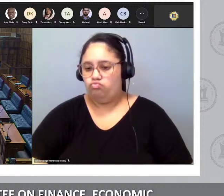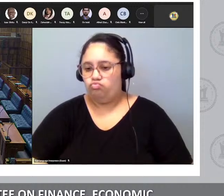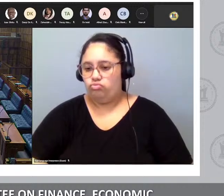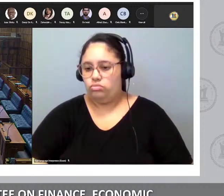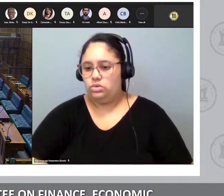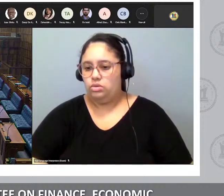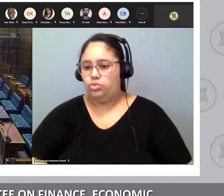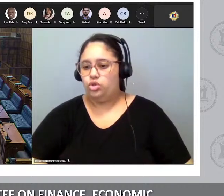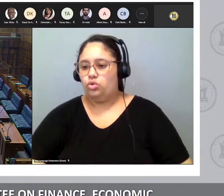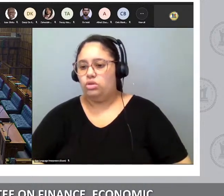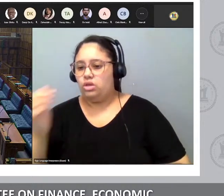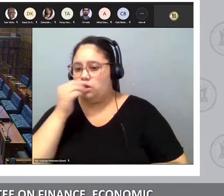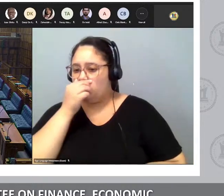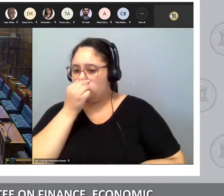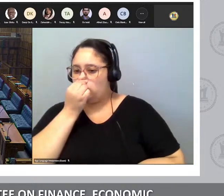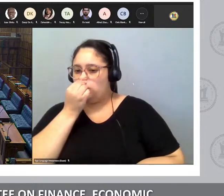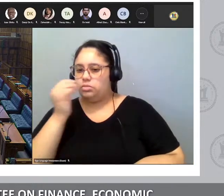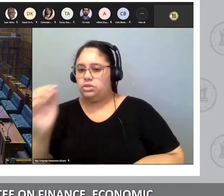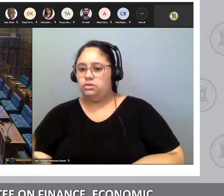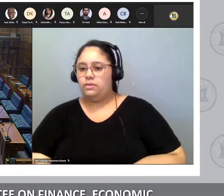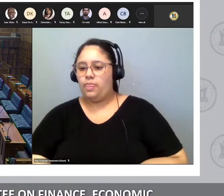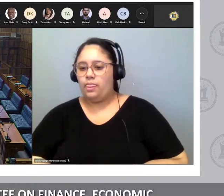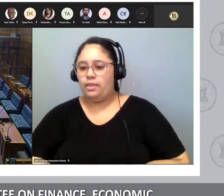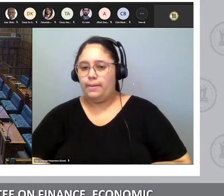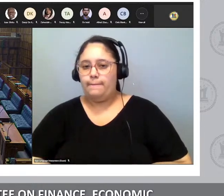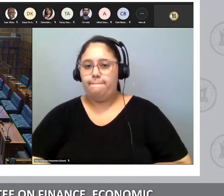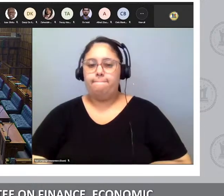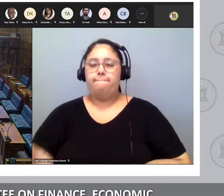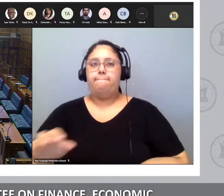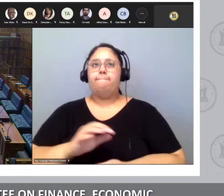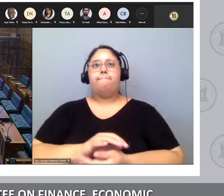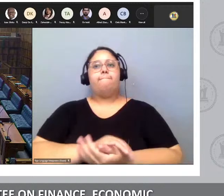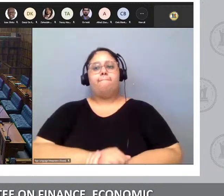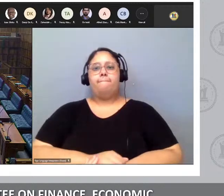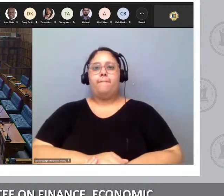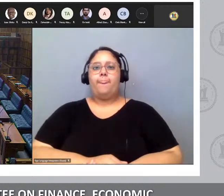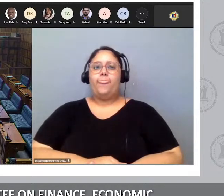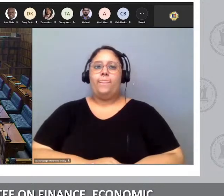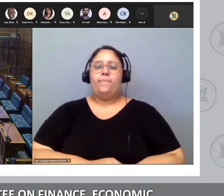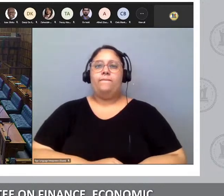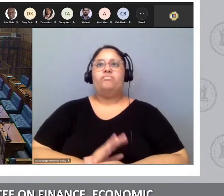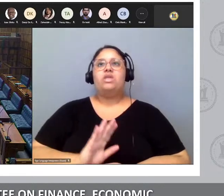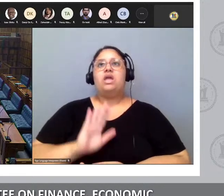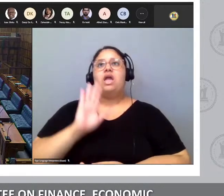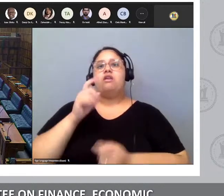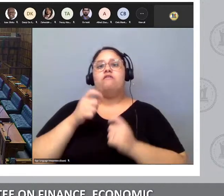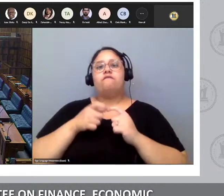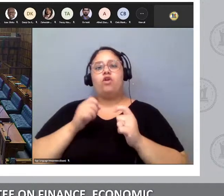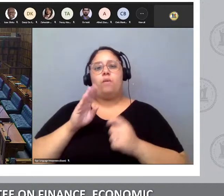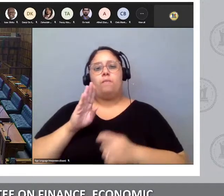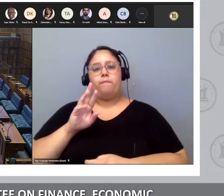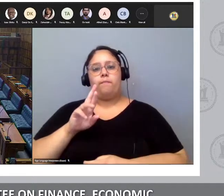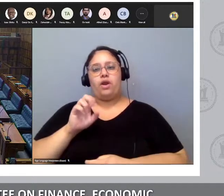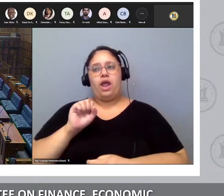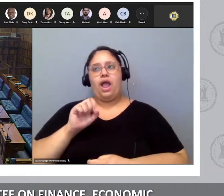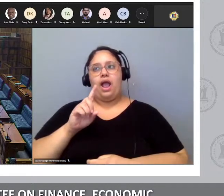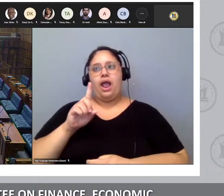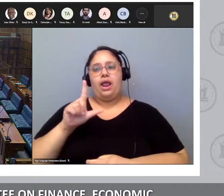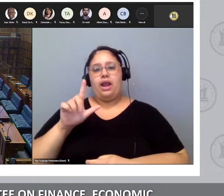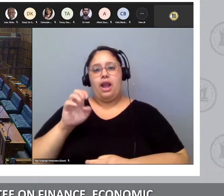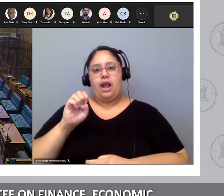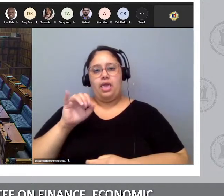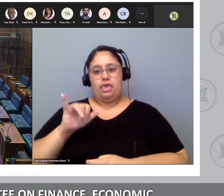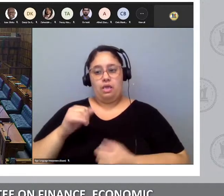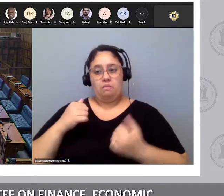Augustine thank you Madame chair and ready please can I